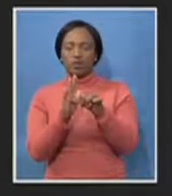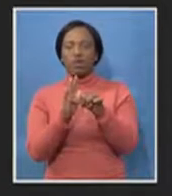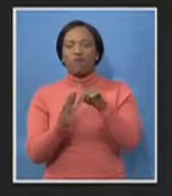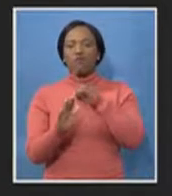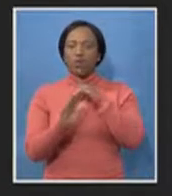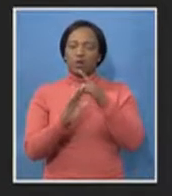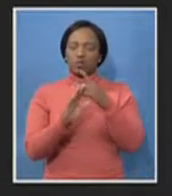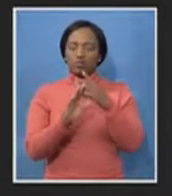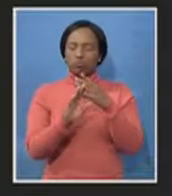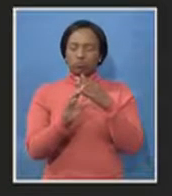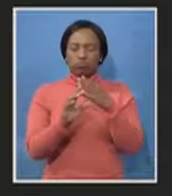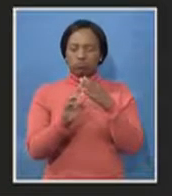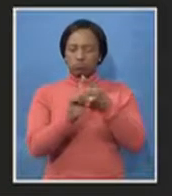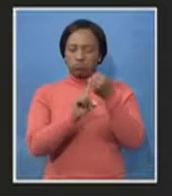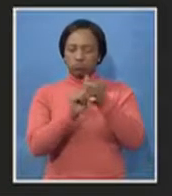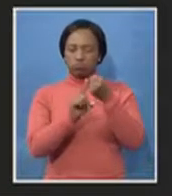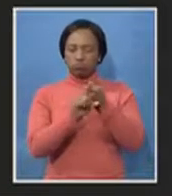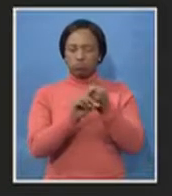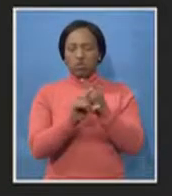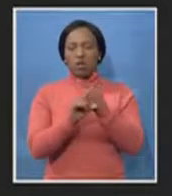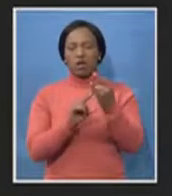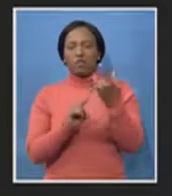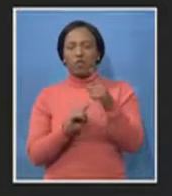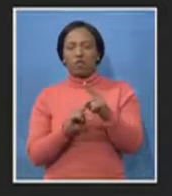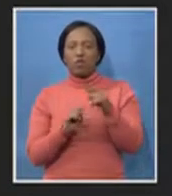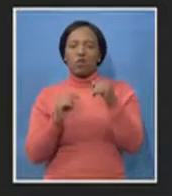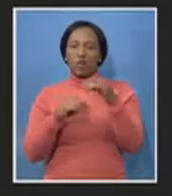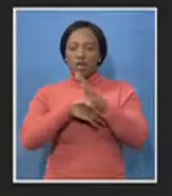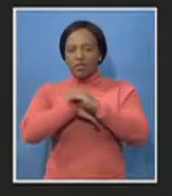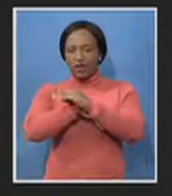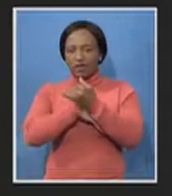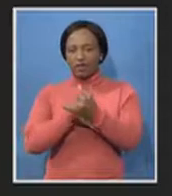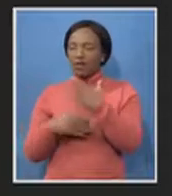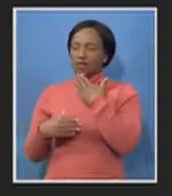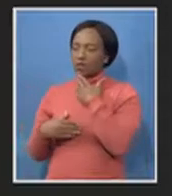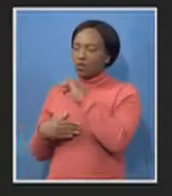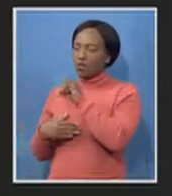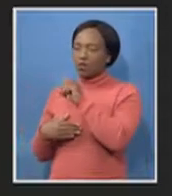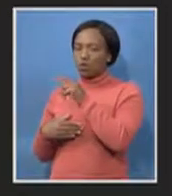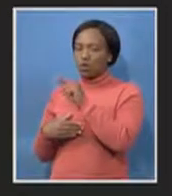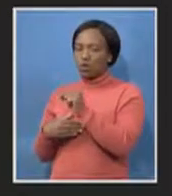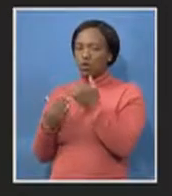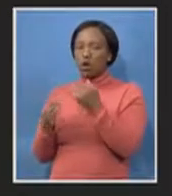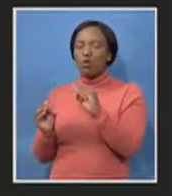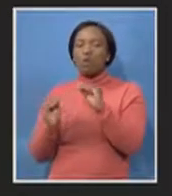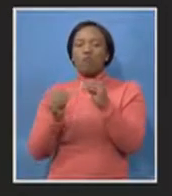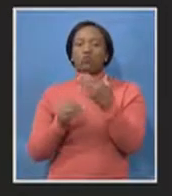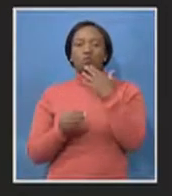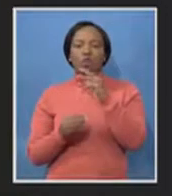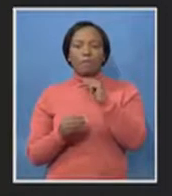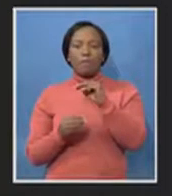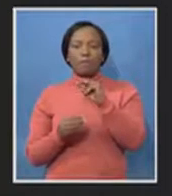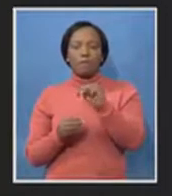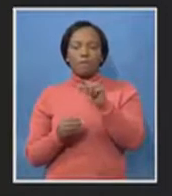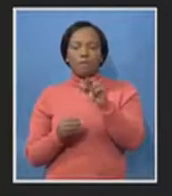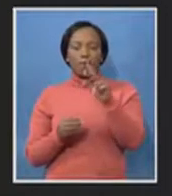Thank you very much, John. We move on to Mark Schenkel, and Mark has a question for